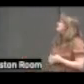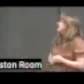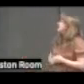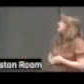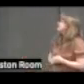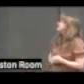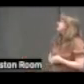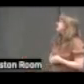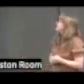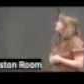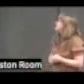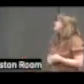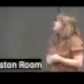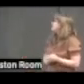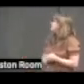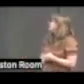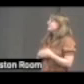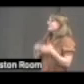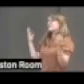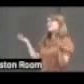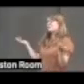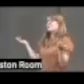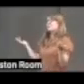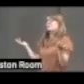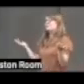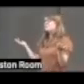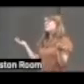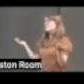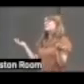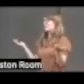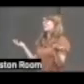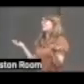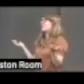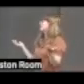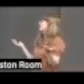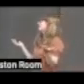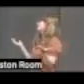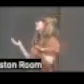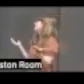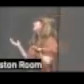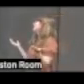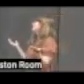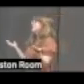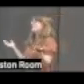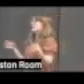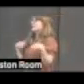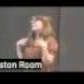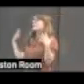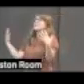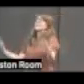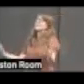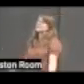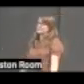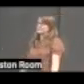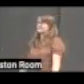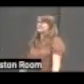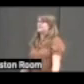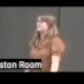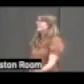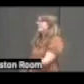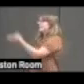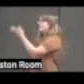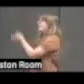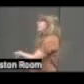being a conservation and breeding specialist, I also want to put out the numbers right now on conservation breeding programs, right, and why I entered the